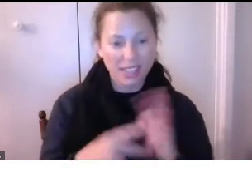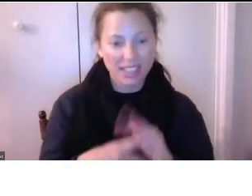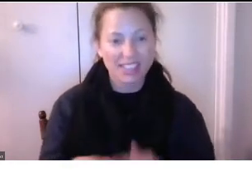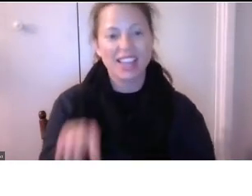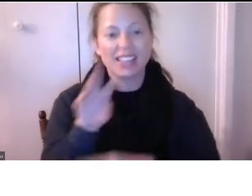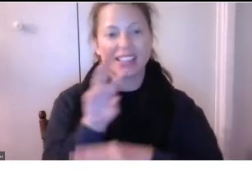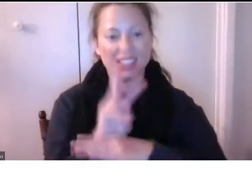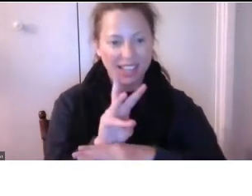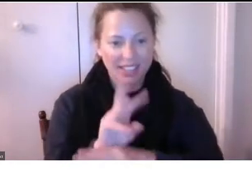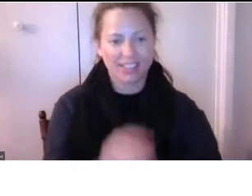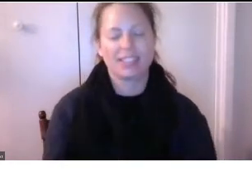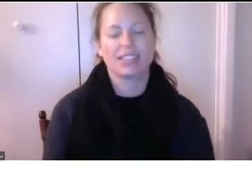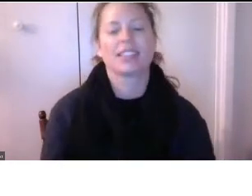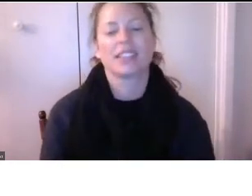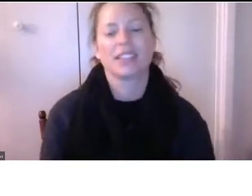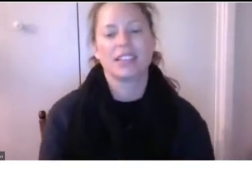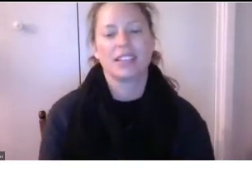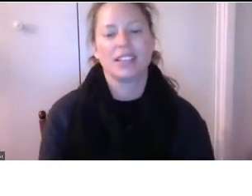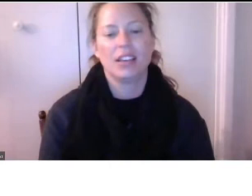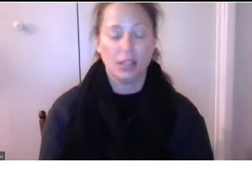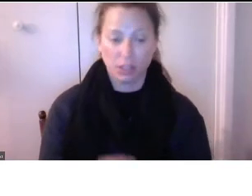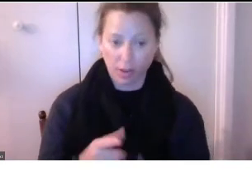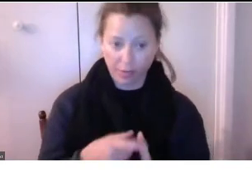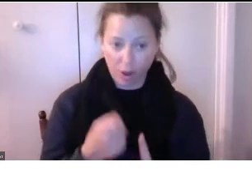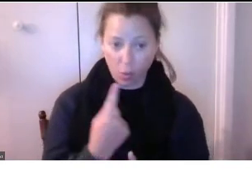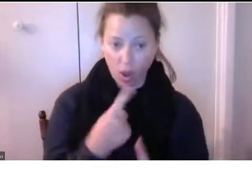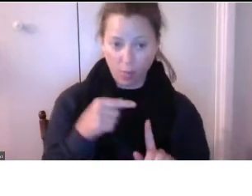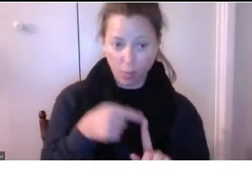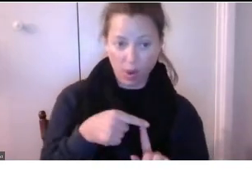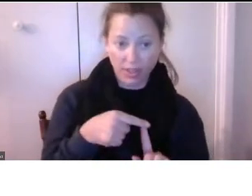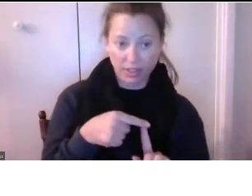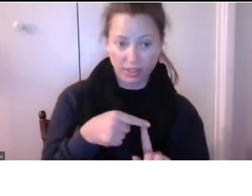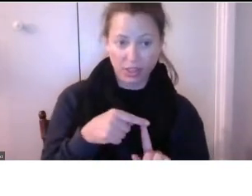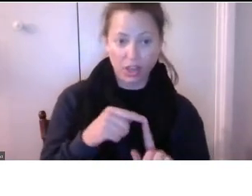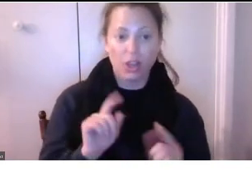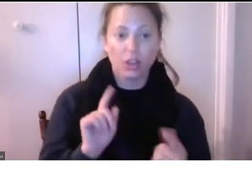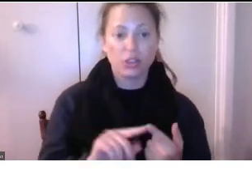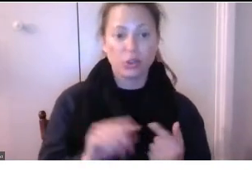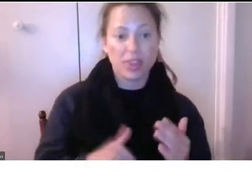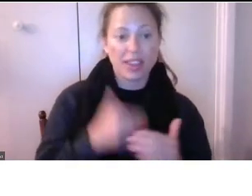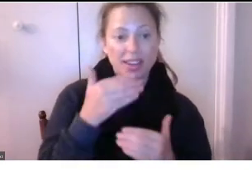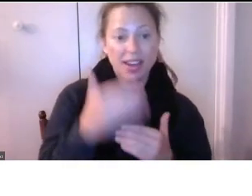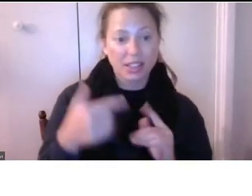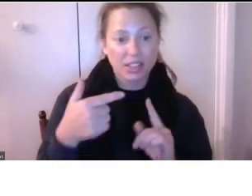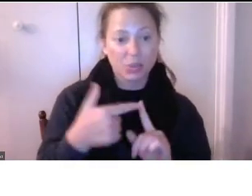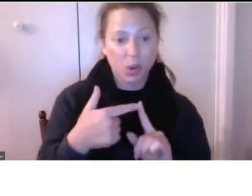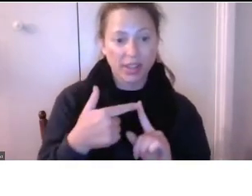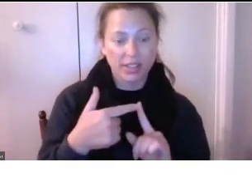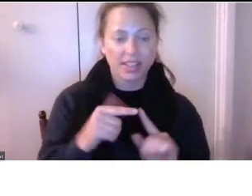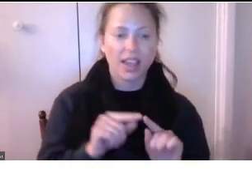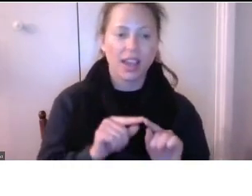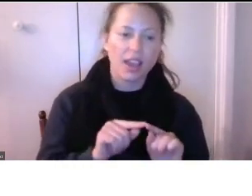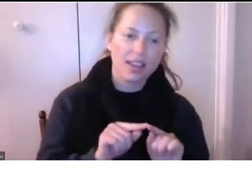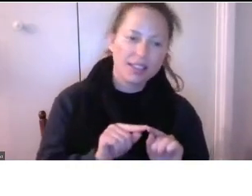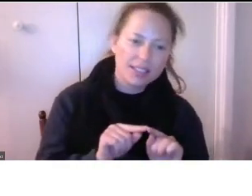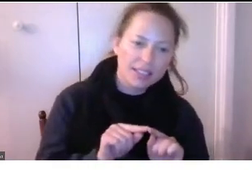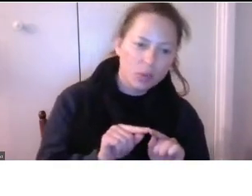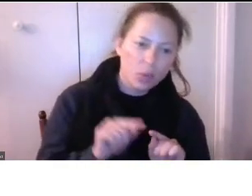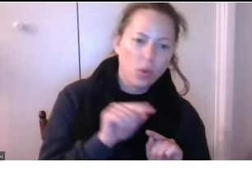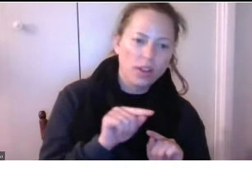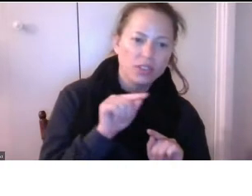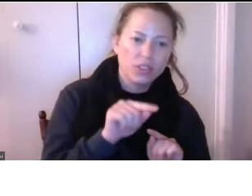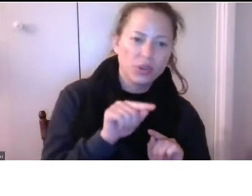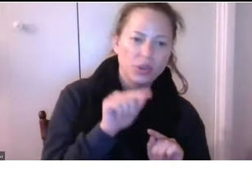to get from one point to another on this line that these 2 points lay on, I go up 6 over 1, up 6 over